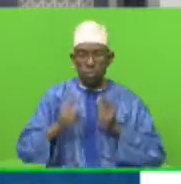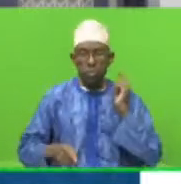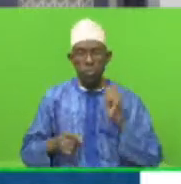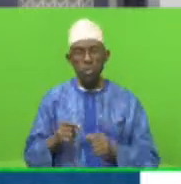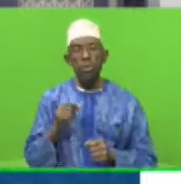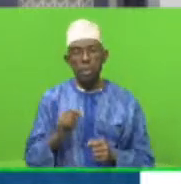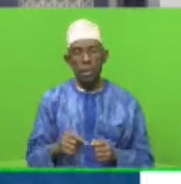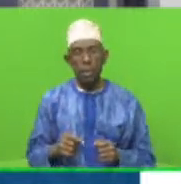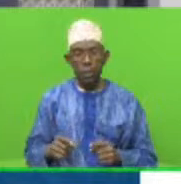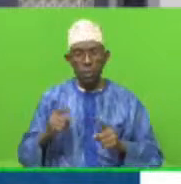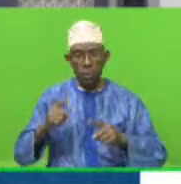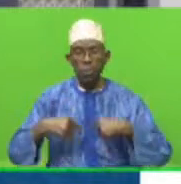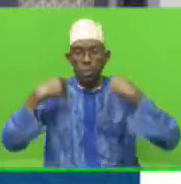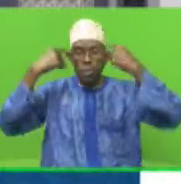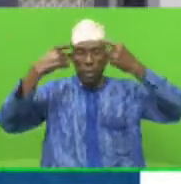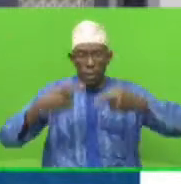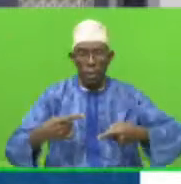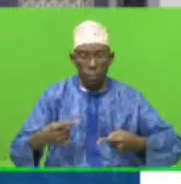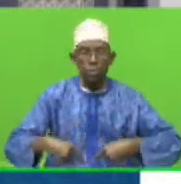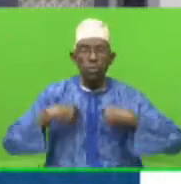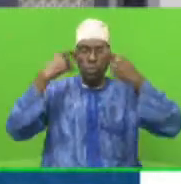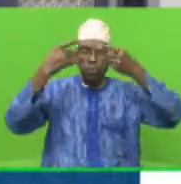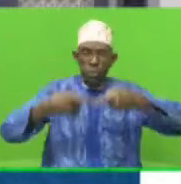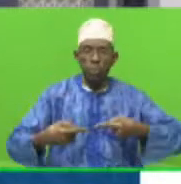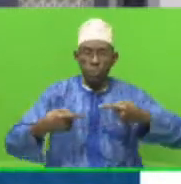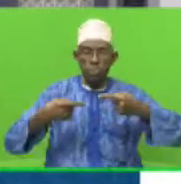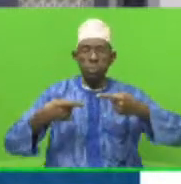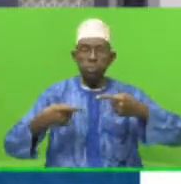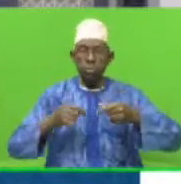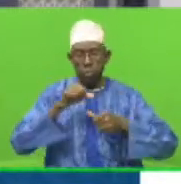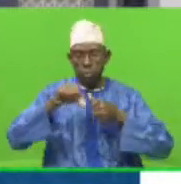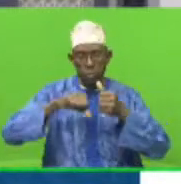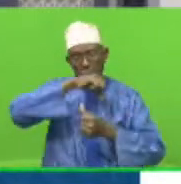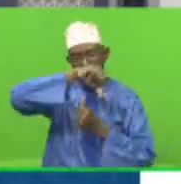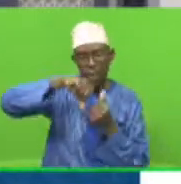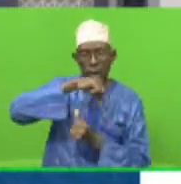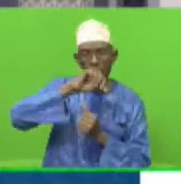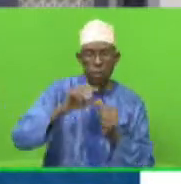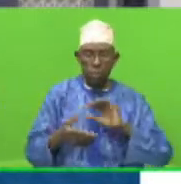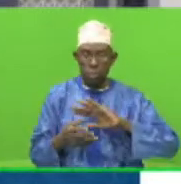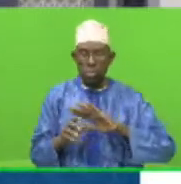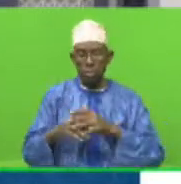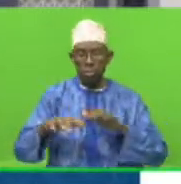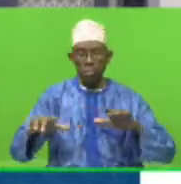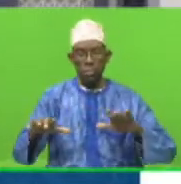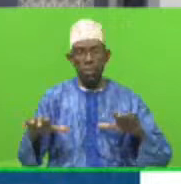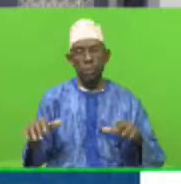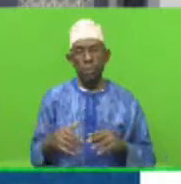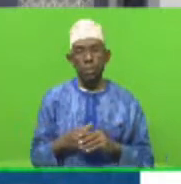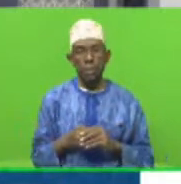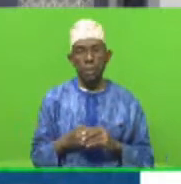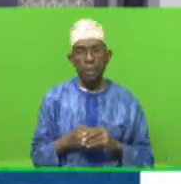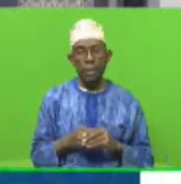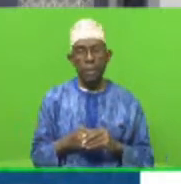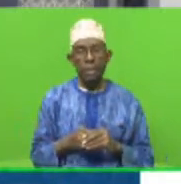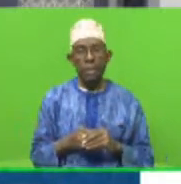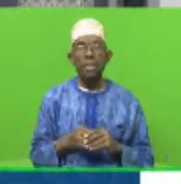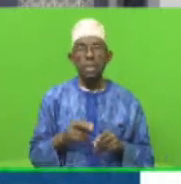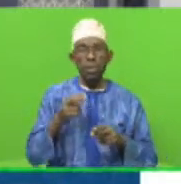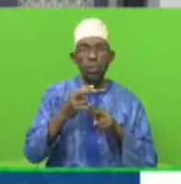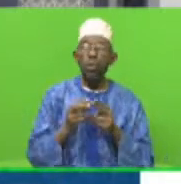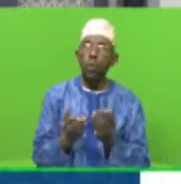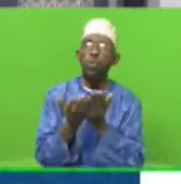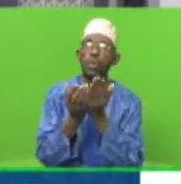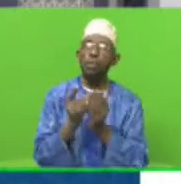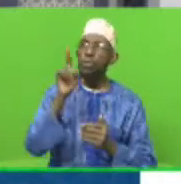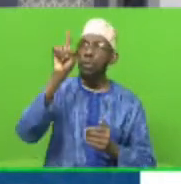doing a somersault and then, you know, turning himself on the ground or on the floor, all in the name of worshipping